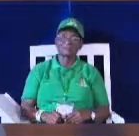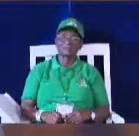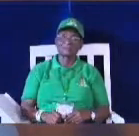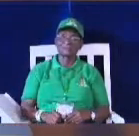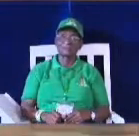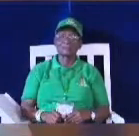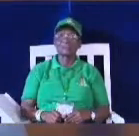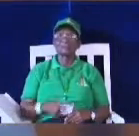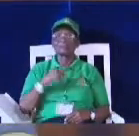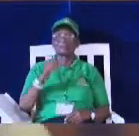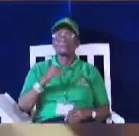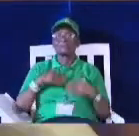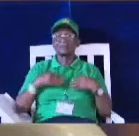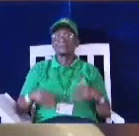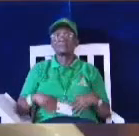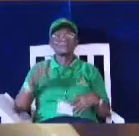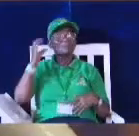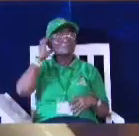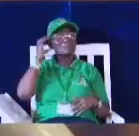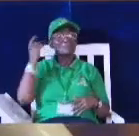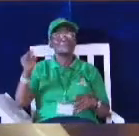hear the word of the Lord."